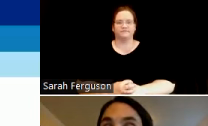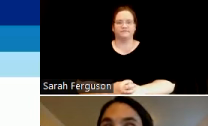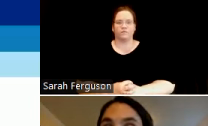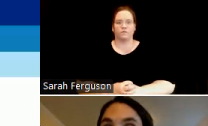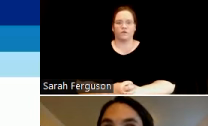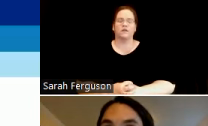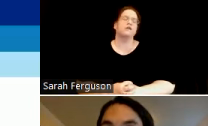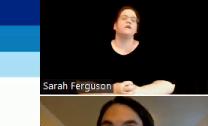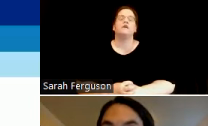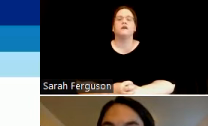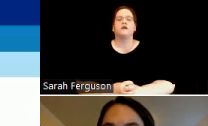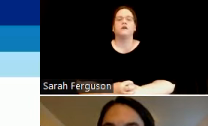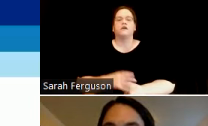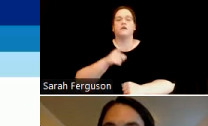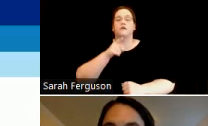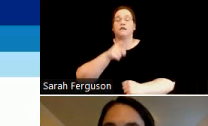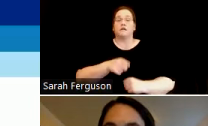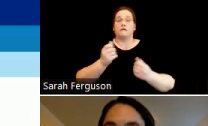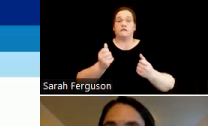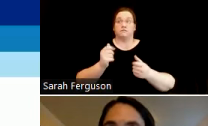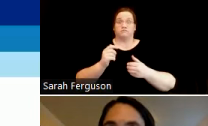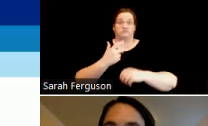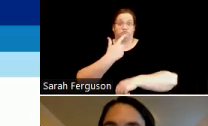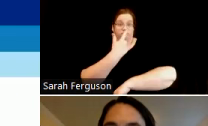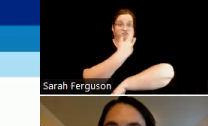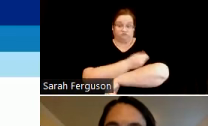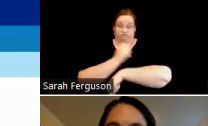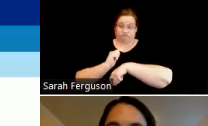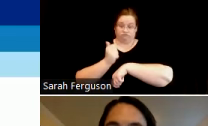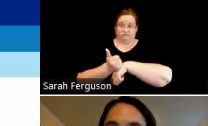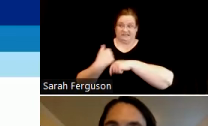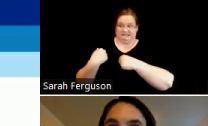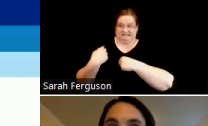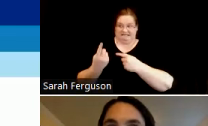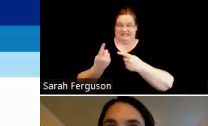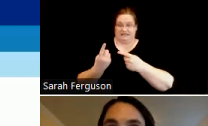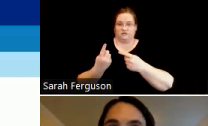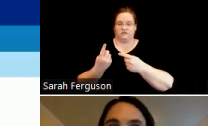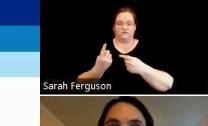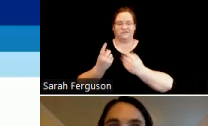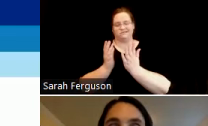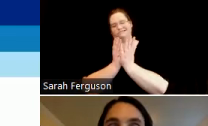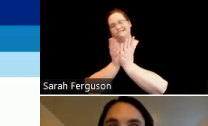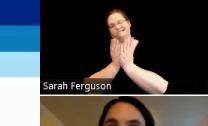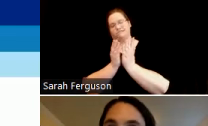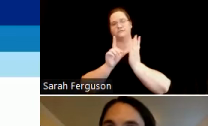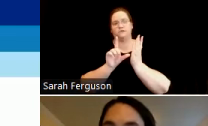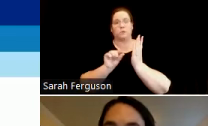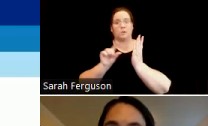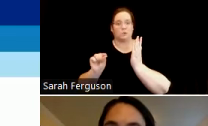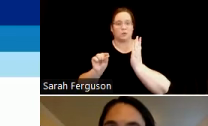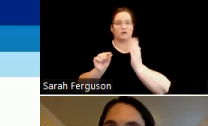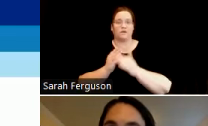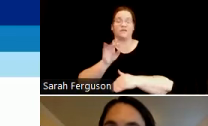These are vaccines that have been around now since very late 2020. Over 570 million doses